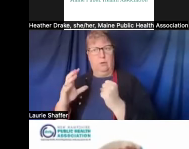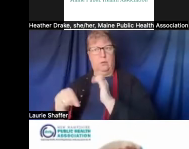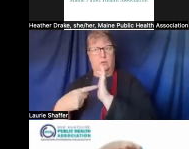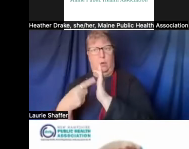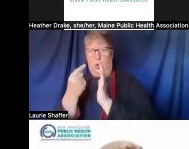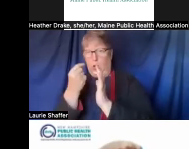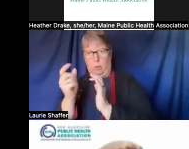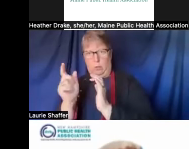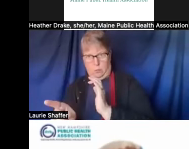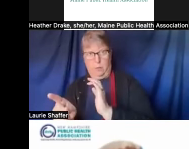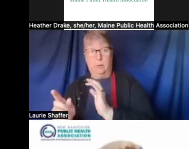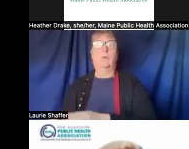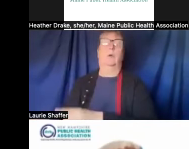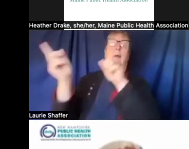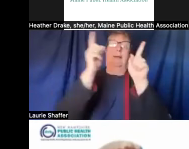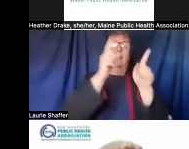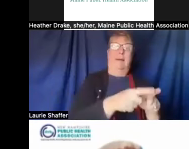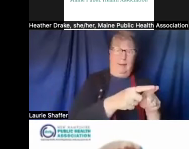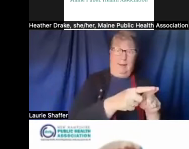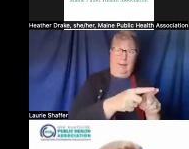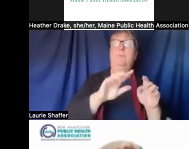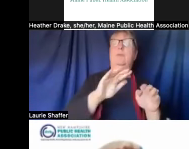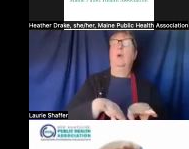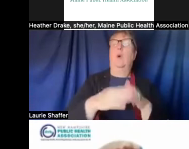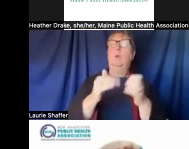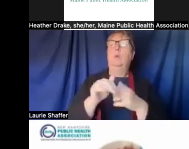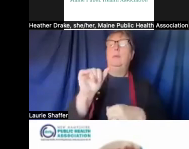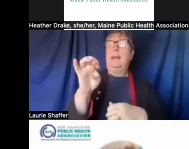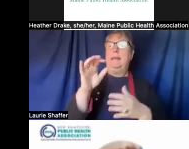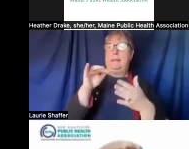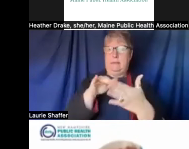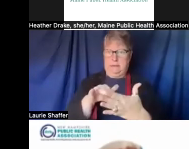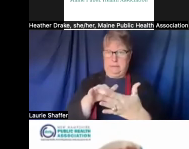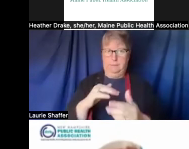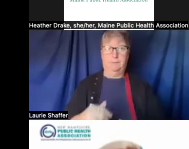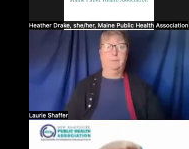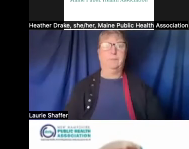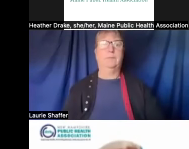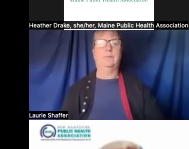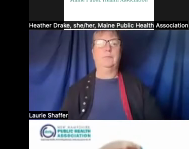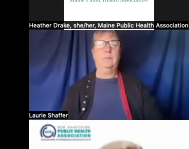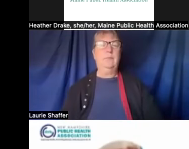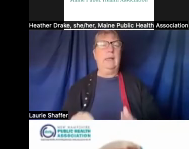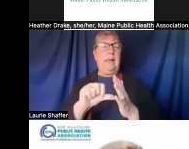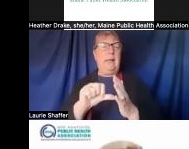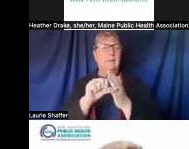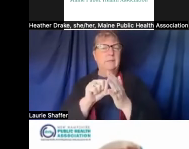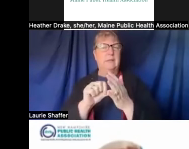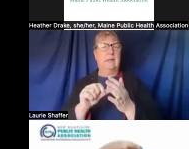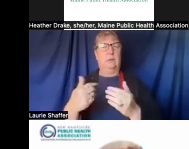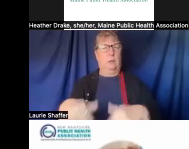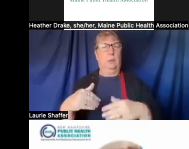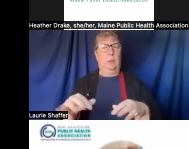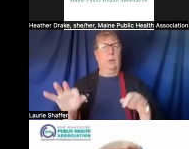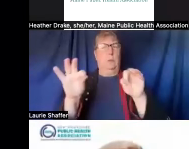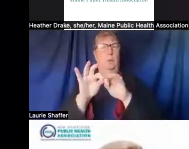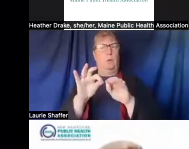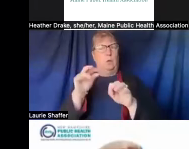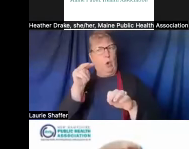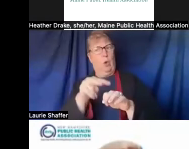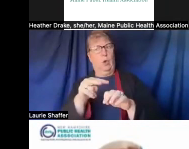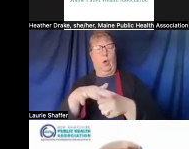So I like to start with a case study. This highlights the importance and authority of the local health officer in their communities,